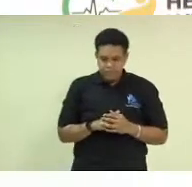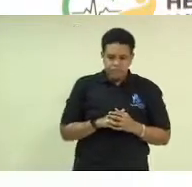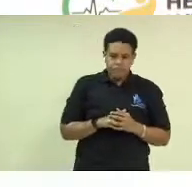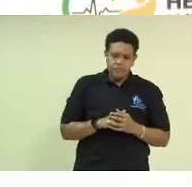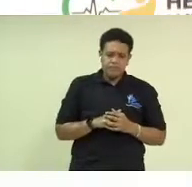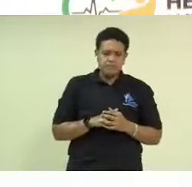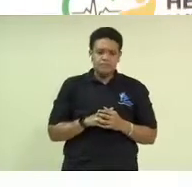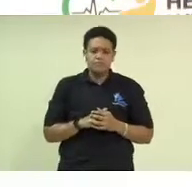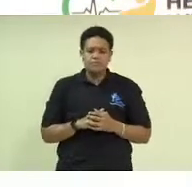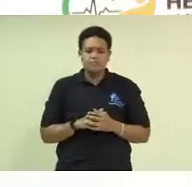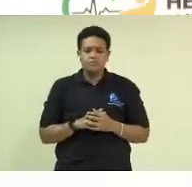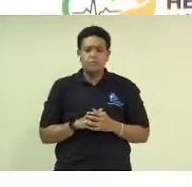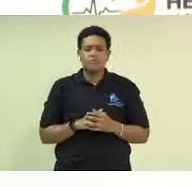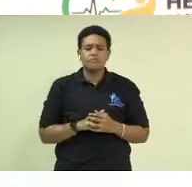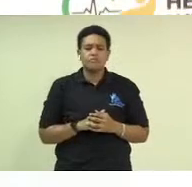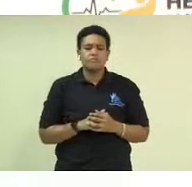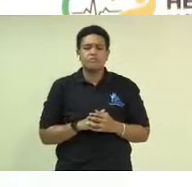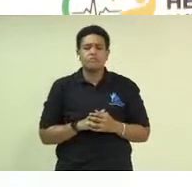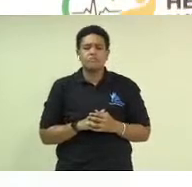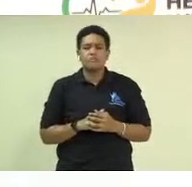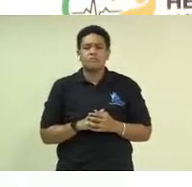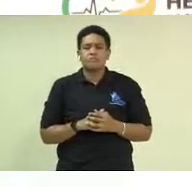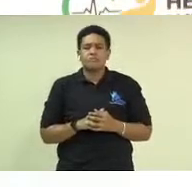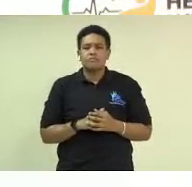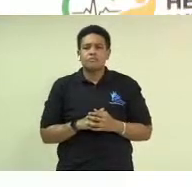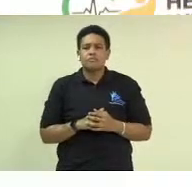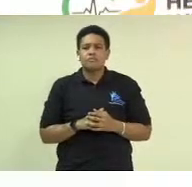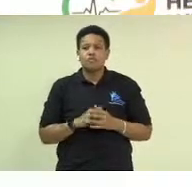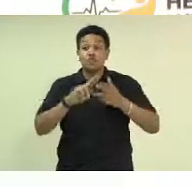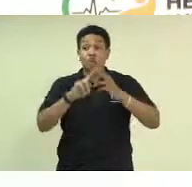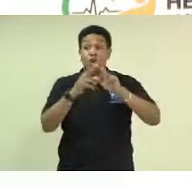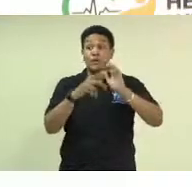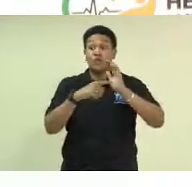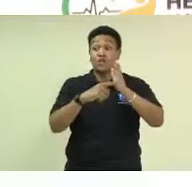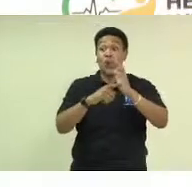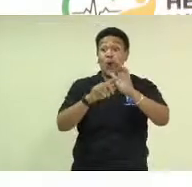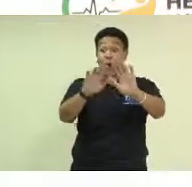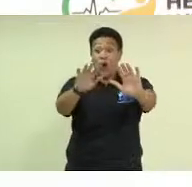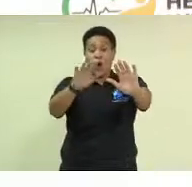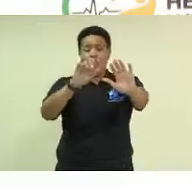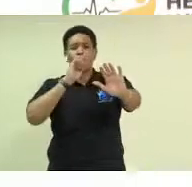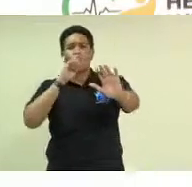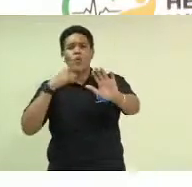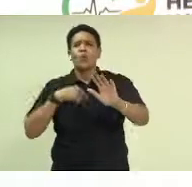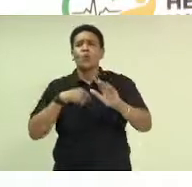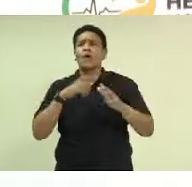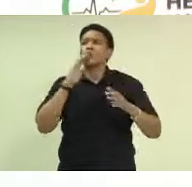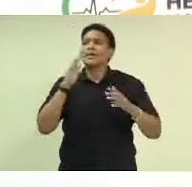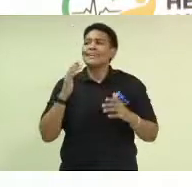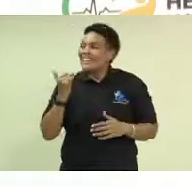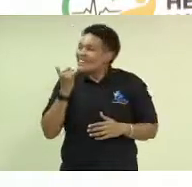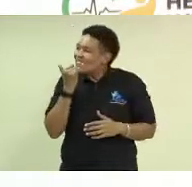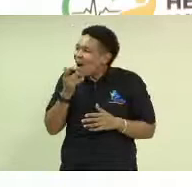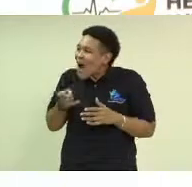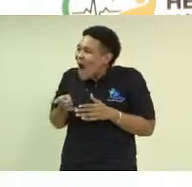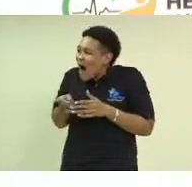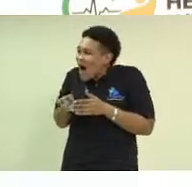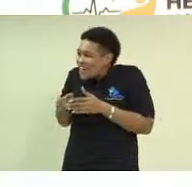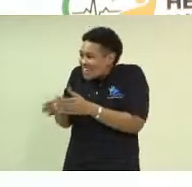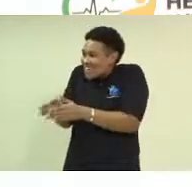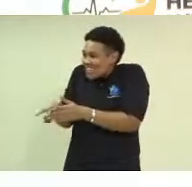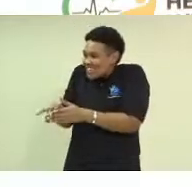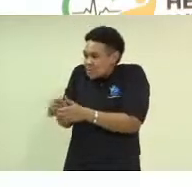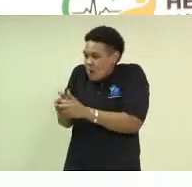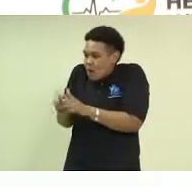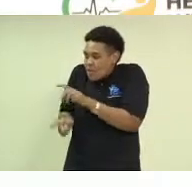numbers, which will be presented on shortly, do suggest that we are moving in the wrong direction, and that